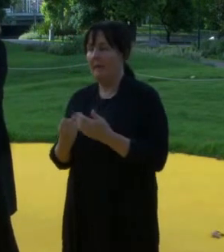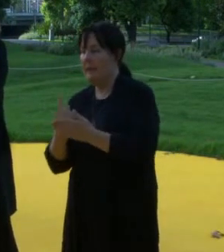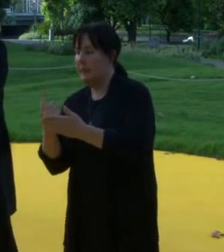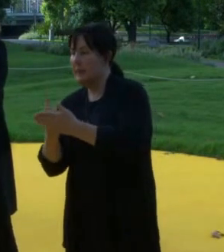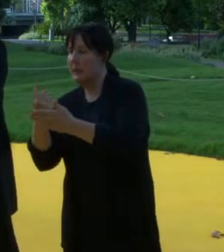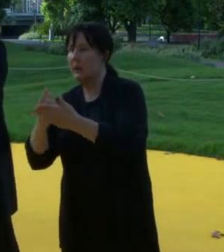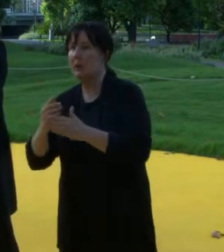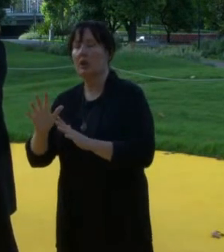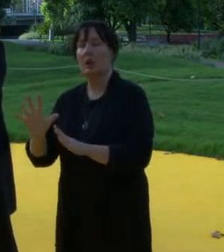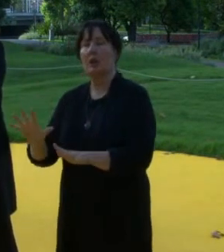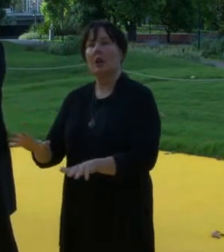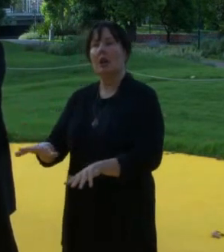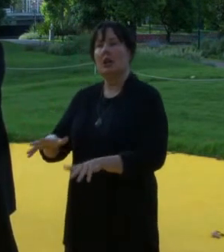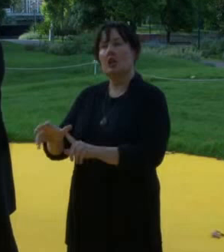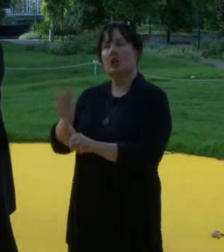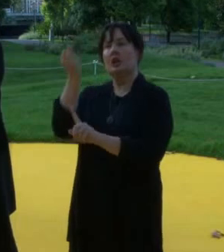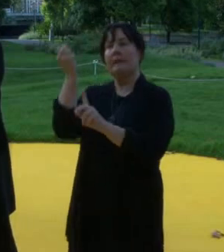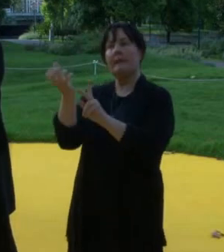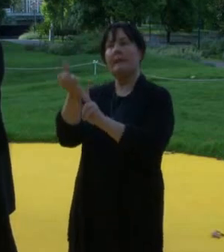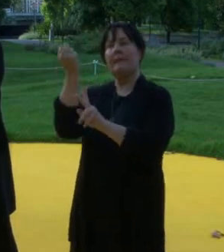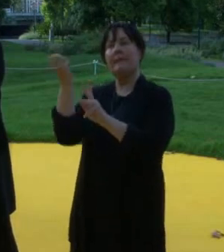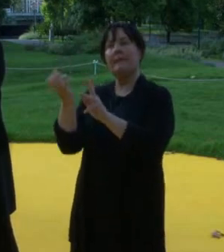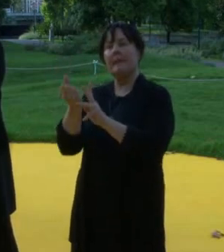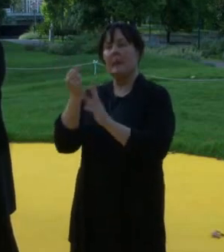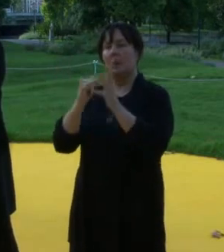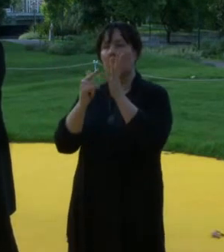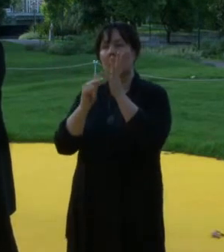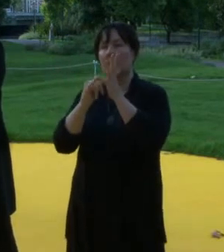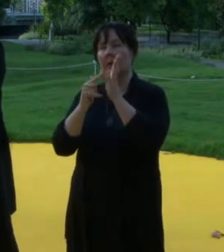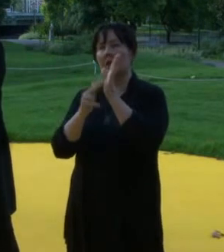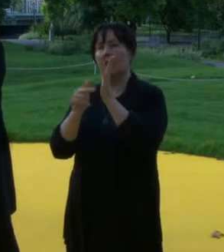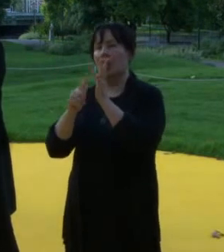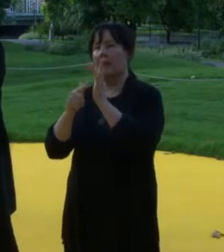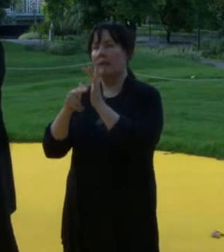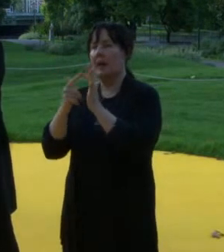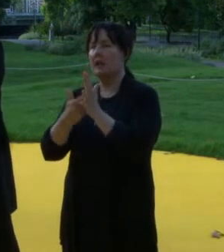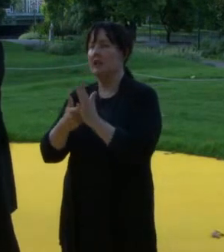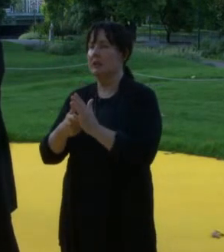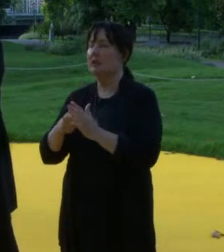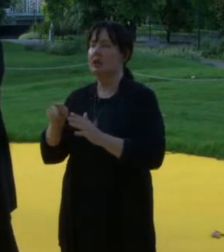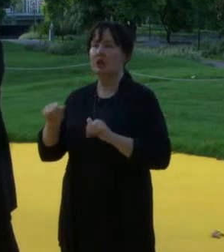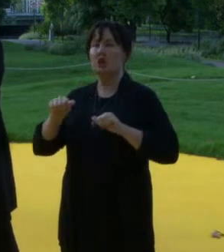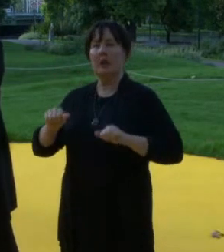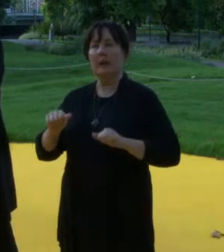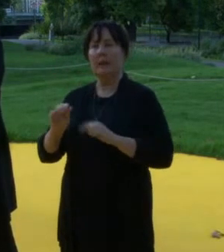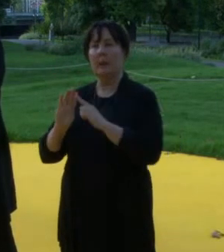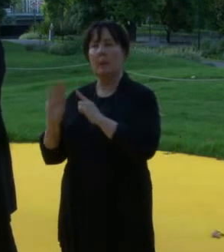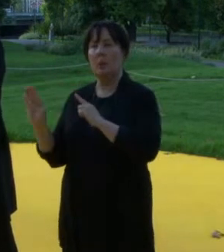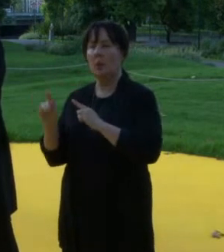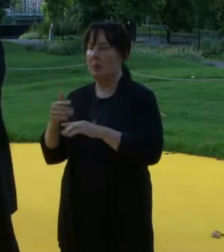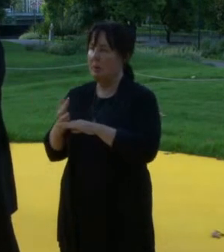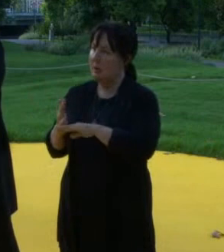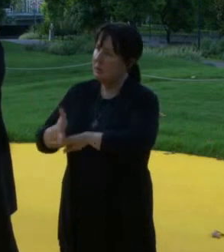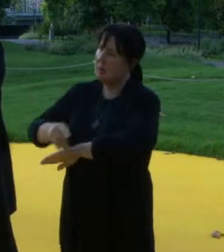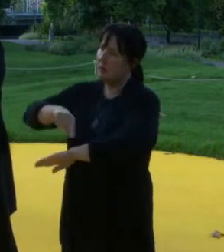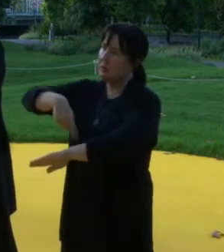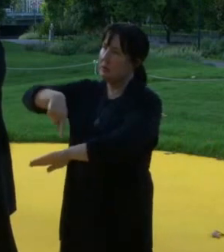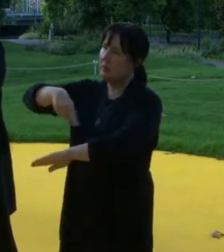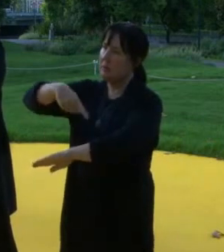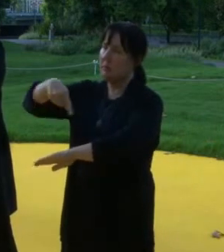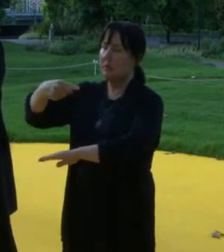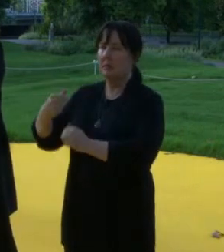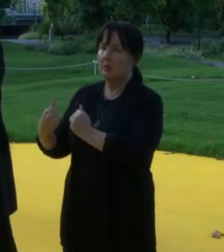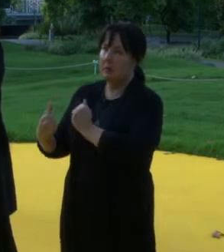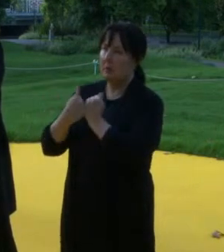way. Susan Oliver, chair of the board, has been tireless in her support for the Wheeler Centre and